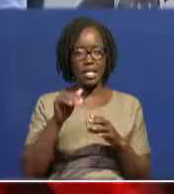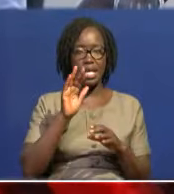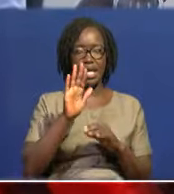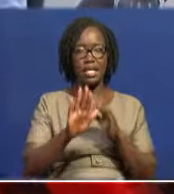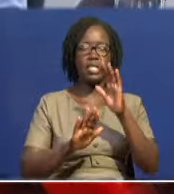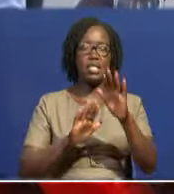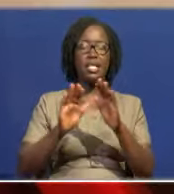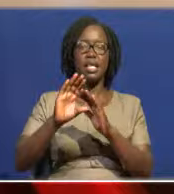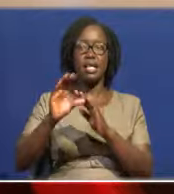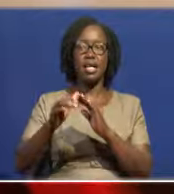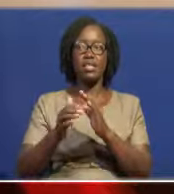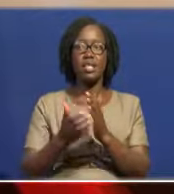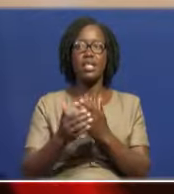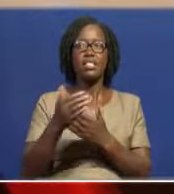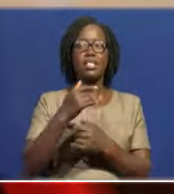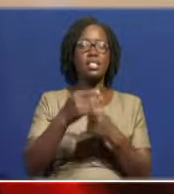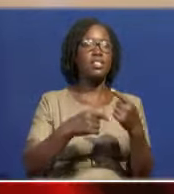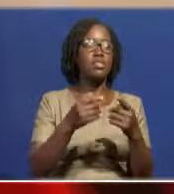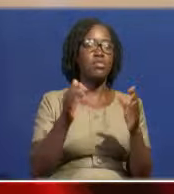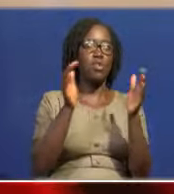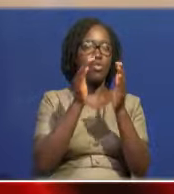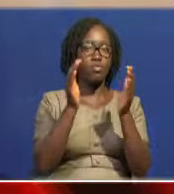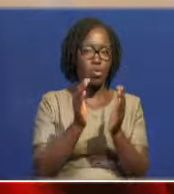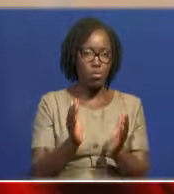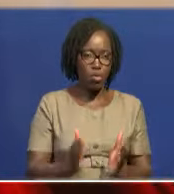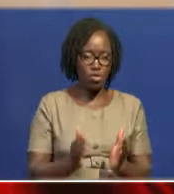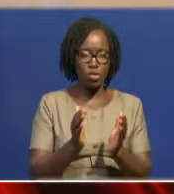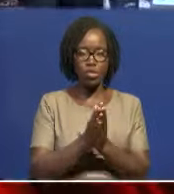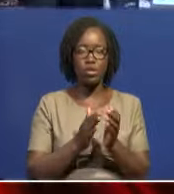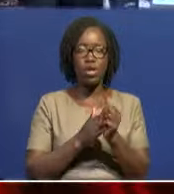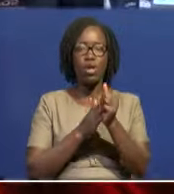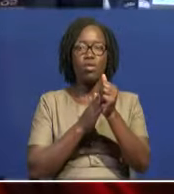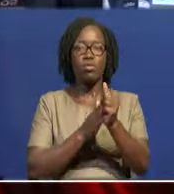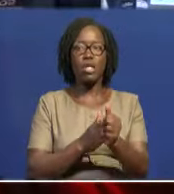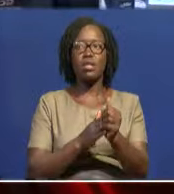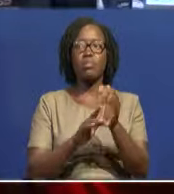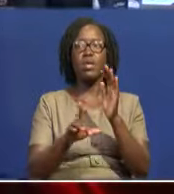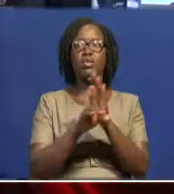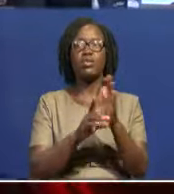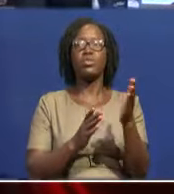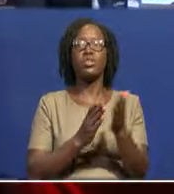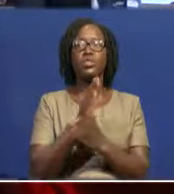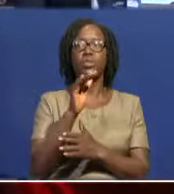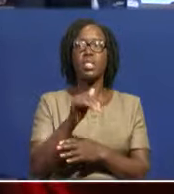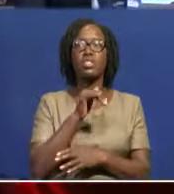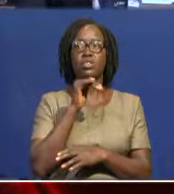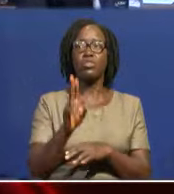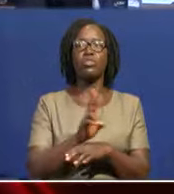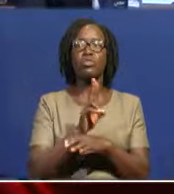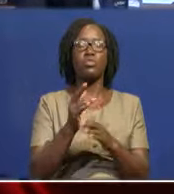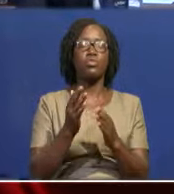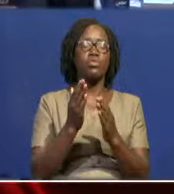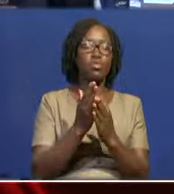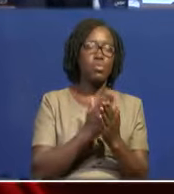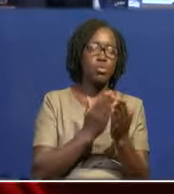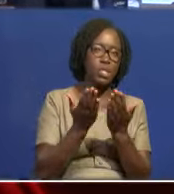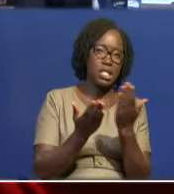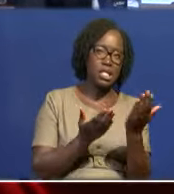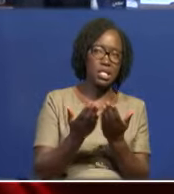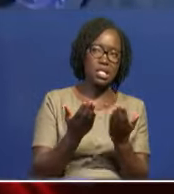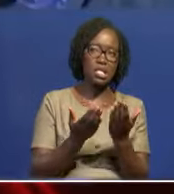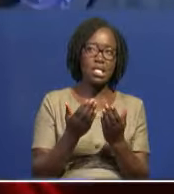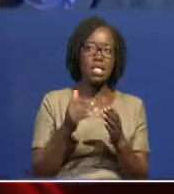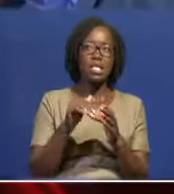said that the collection and recycling of bottles should be guided by law to ensure that it is not used to promote the trade